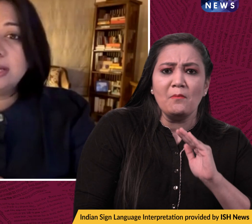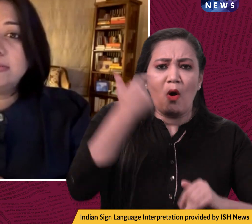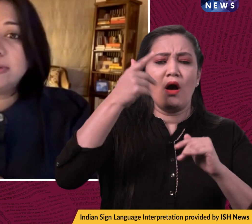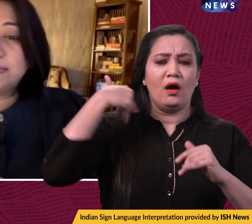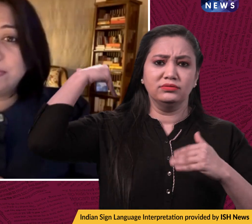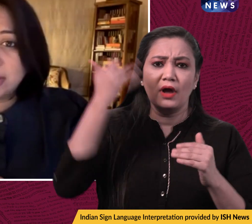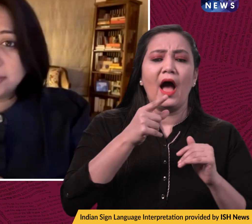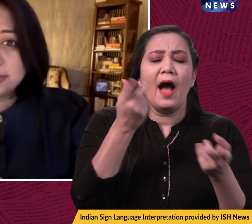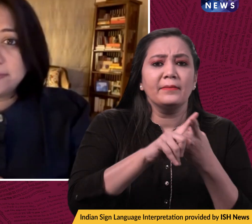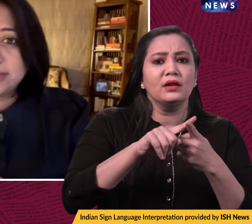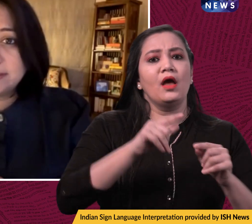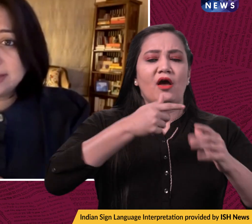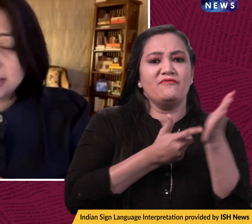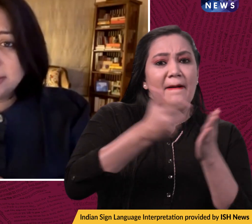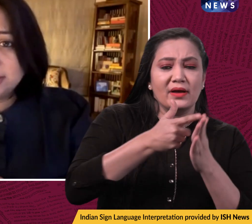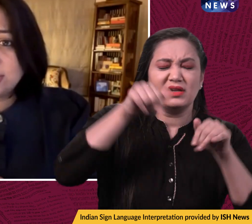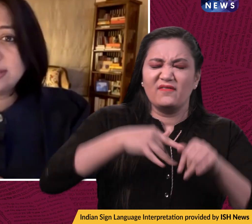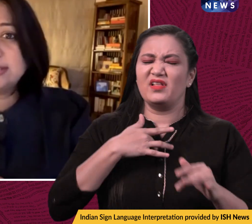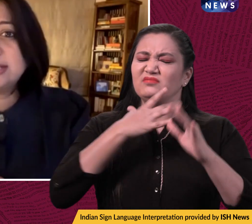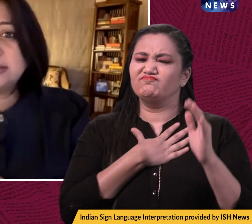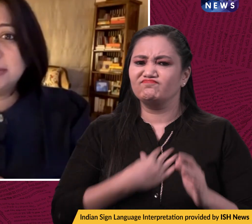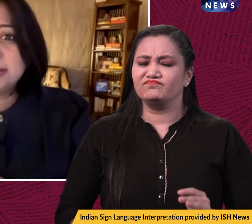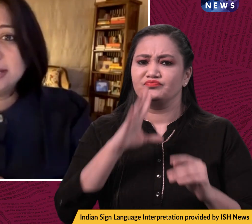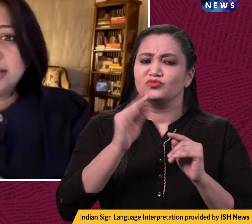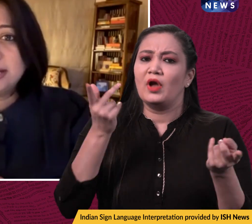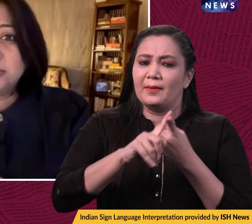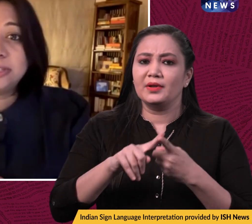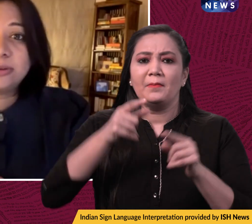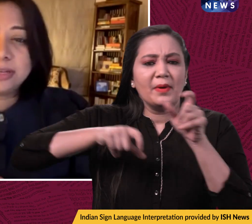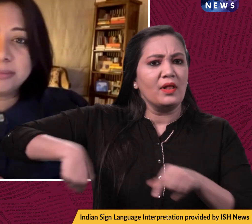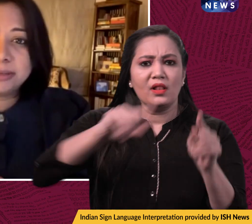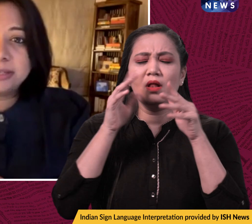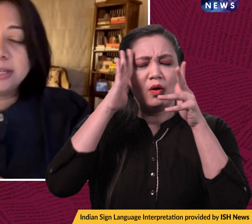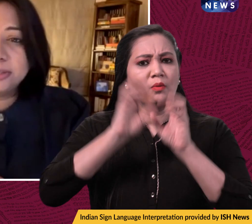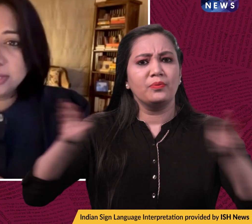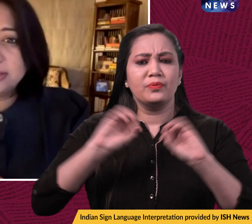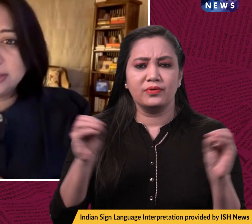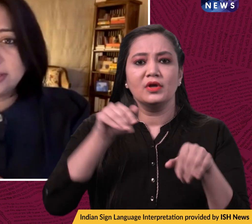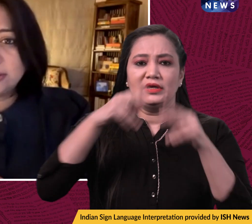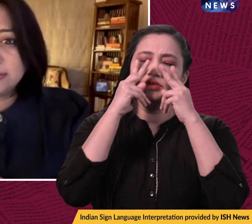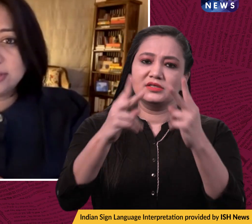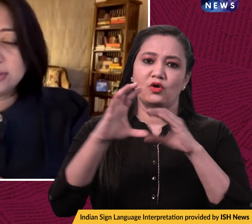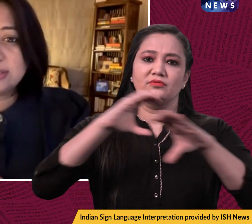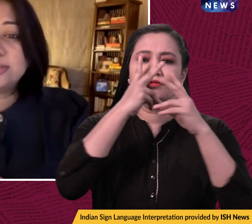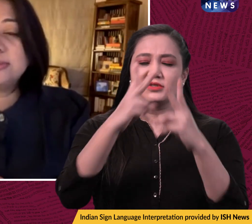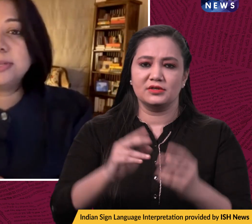to see from farmers. Something terribly distressing is taking place and no one's talking about it. Do take a look at